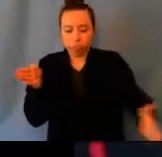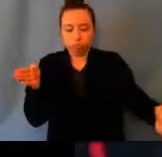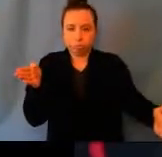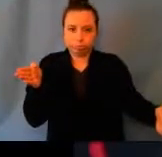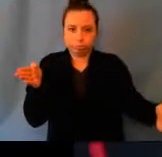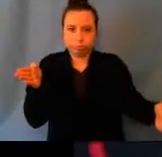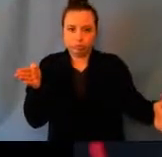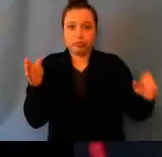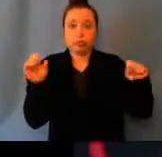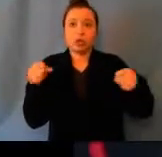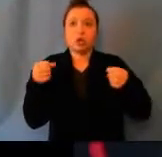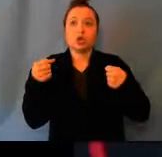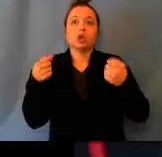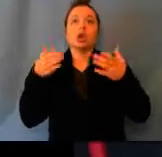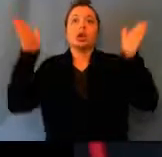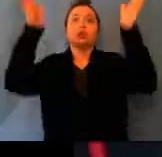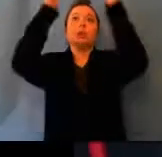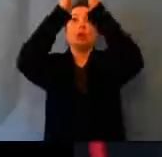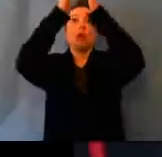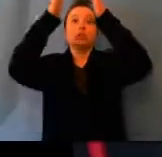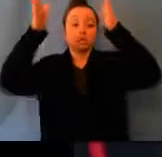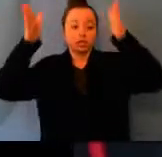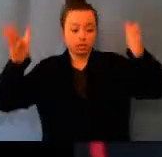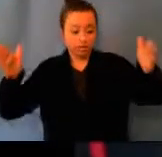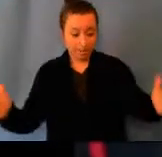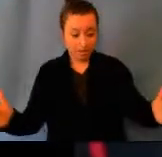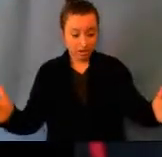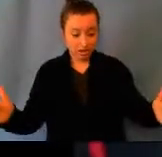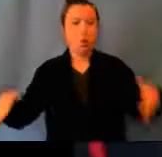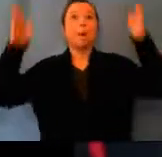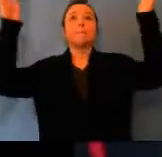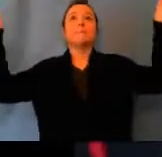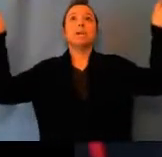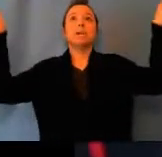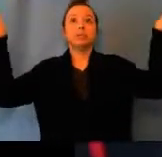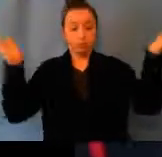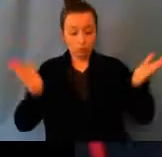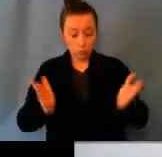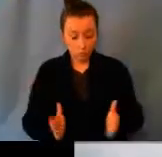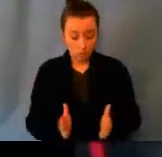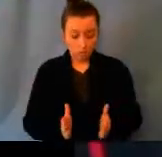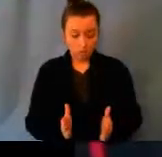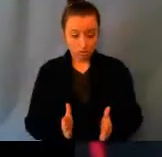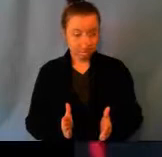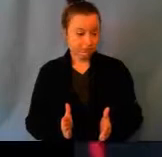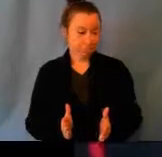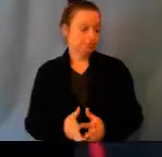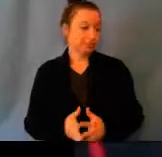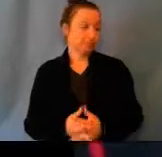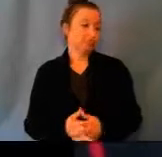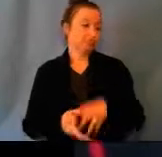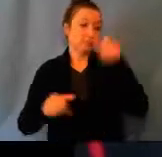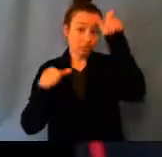We can order them from shortest to longest or from longest to shortest.